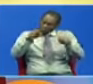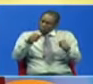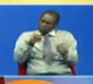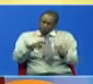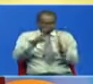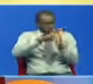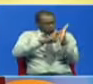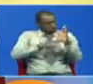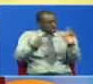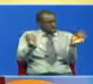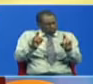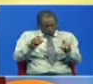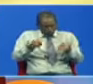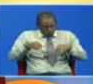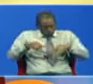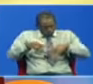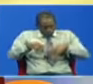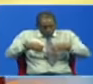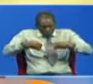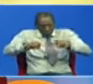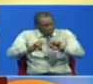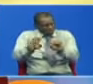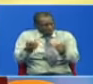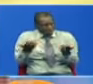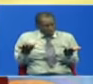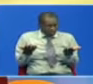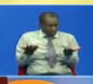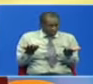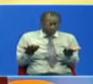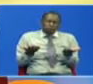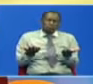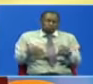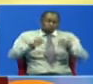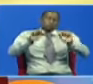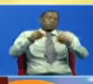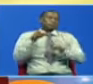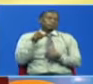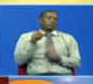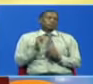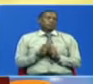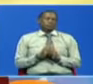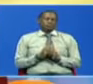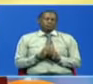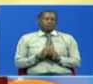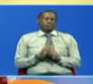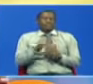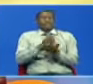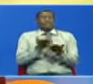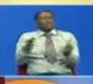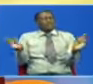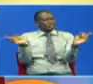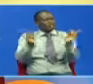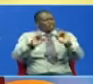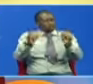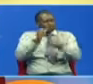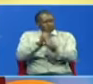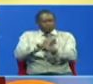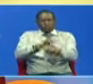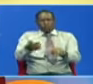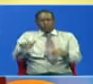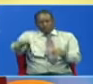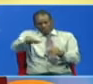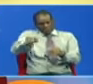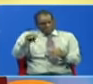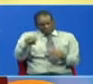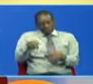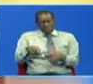not being adhered to? Very, very likely. Something is not right, and they